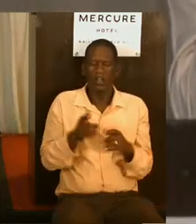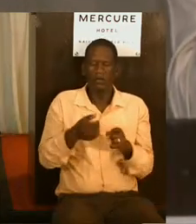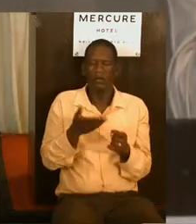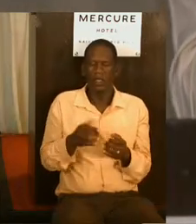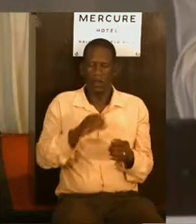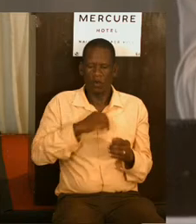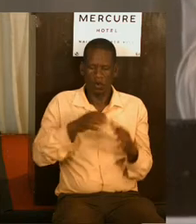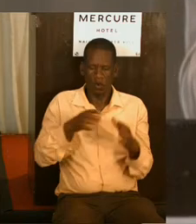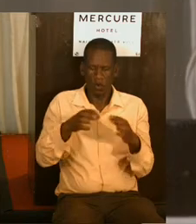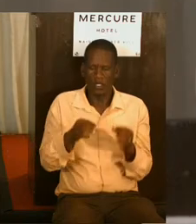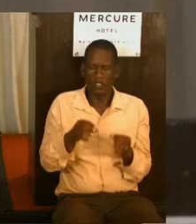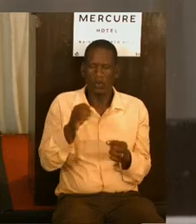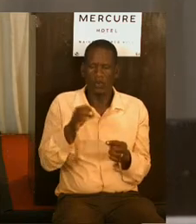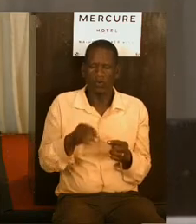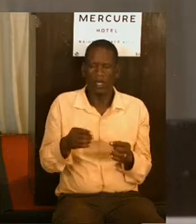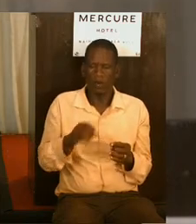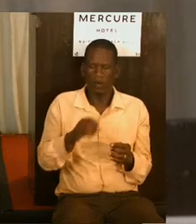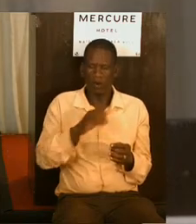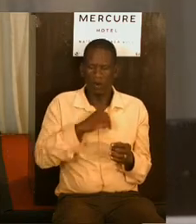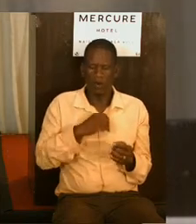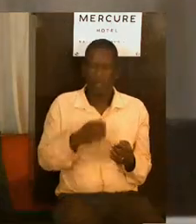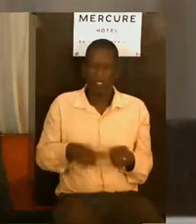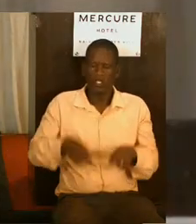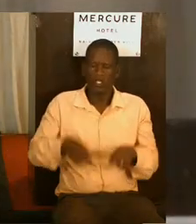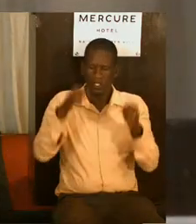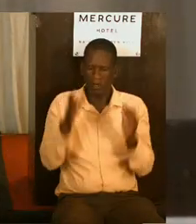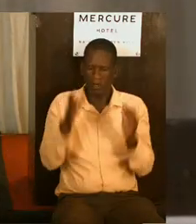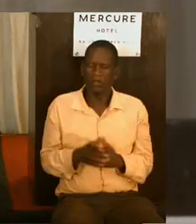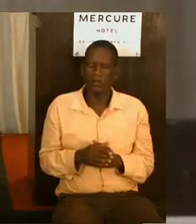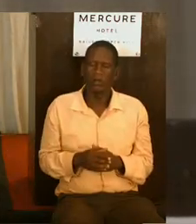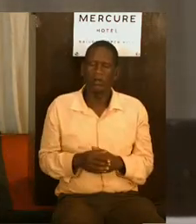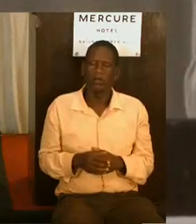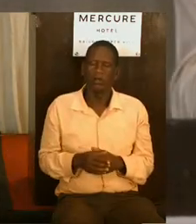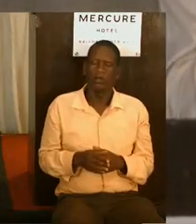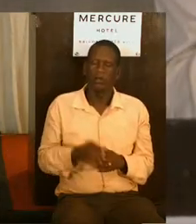the very onward of our very own uh chairperson